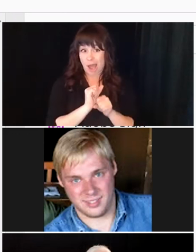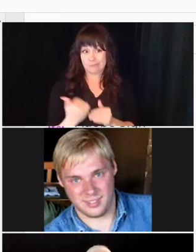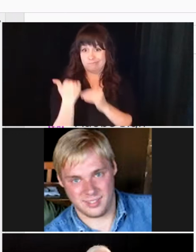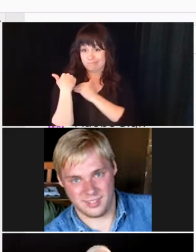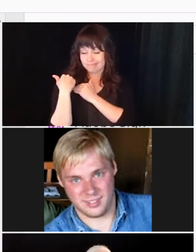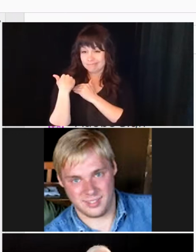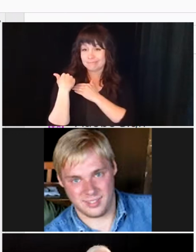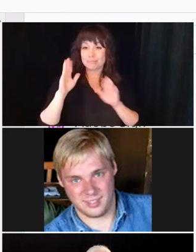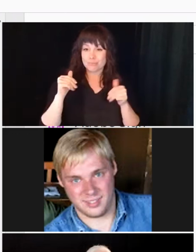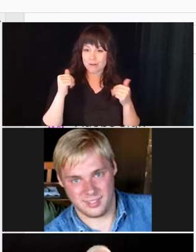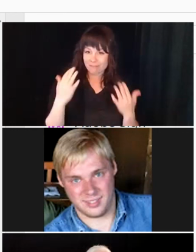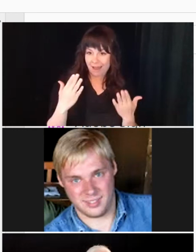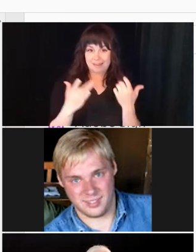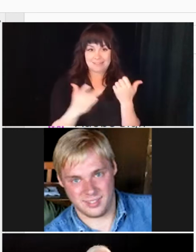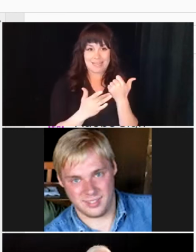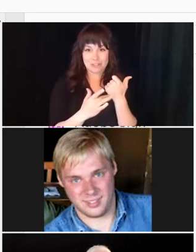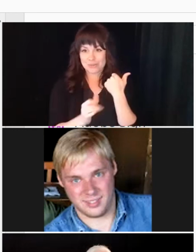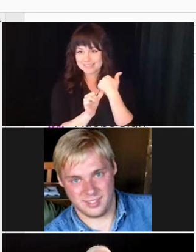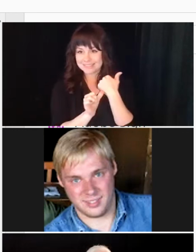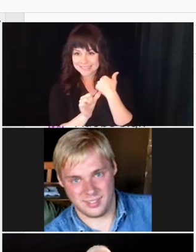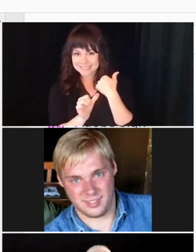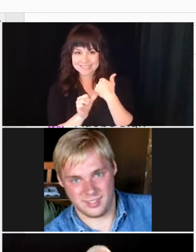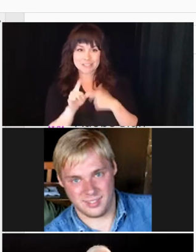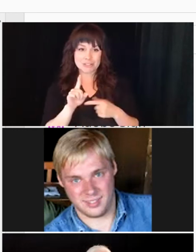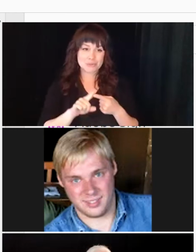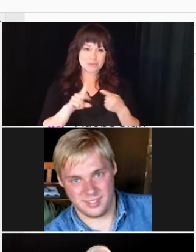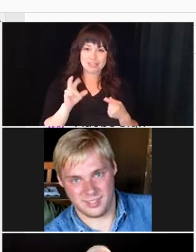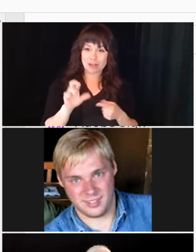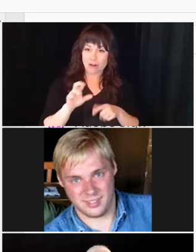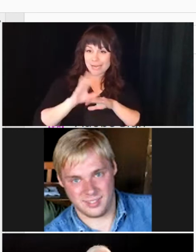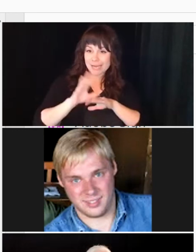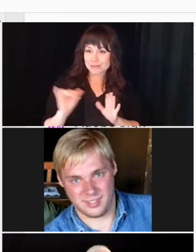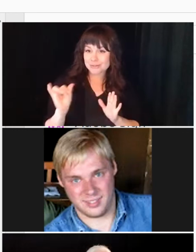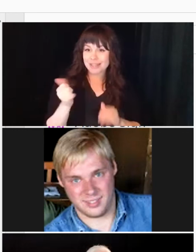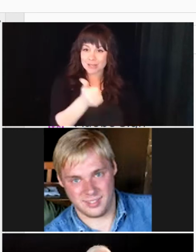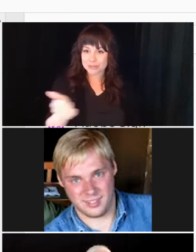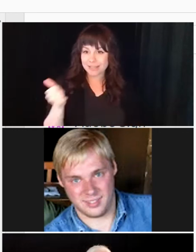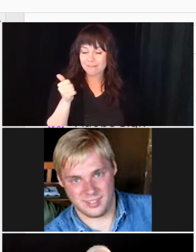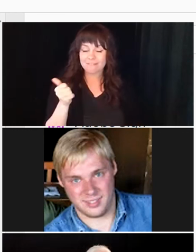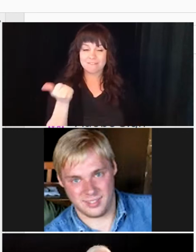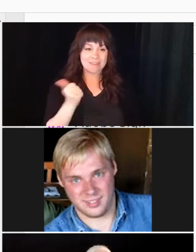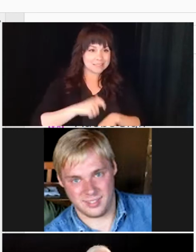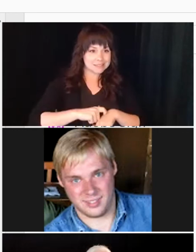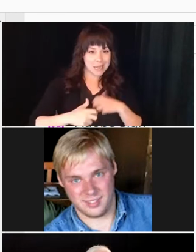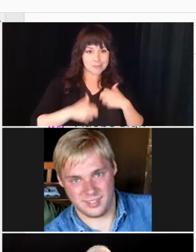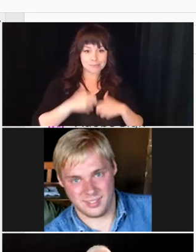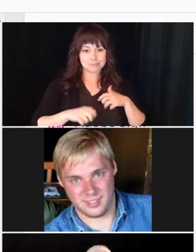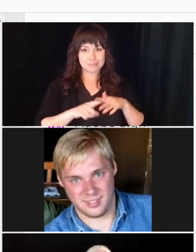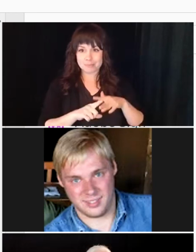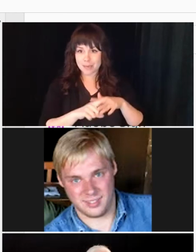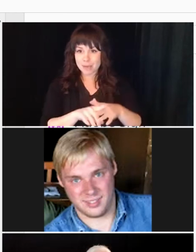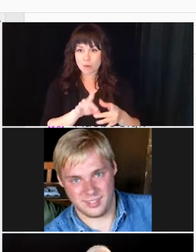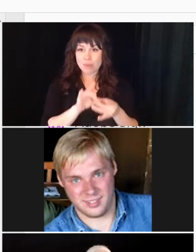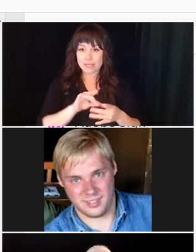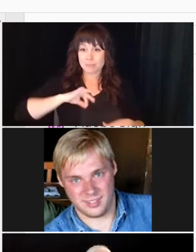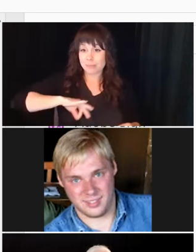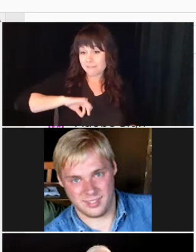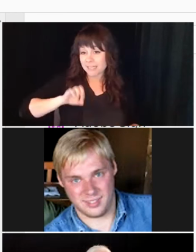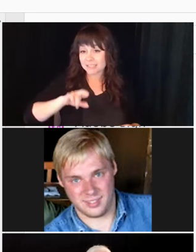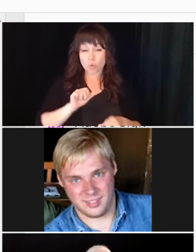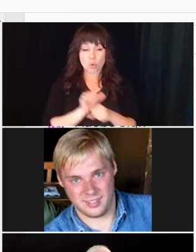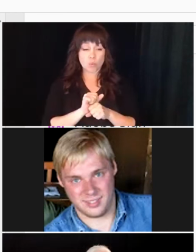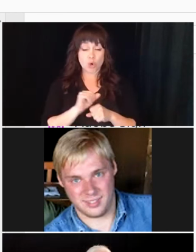provide technical assistance to VR counselors like yourselves whenever there are issues related to benefits or work incentives that come up. So if you have a question